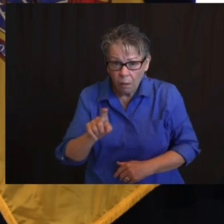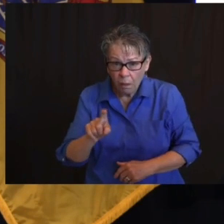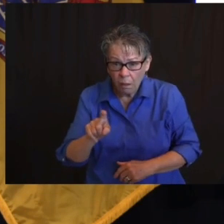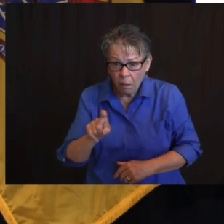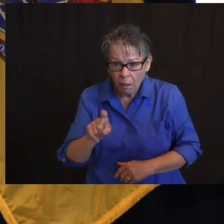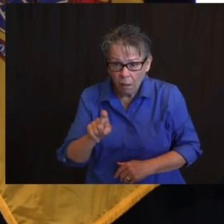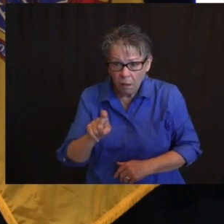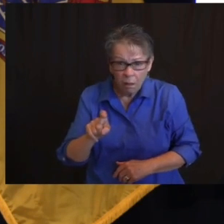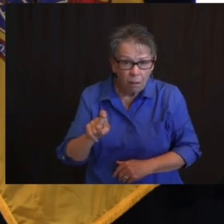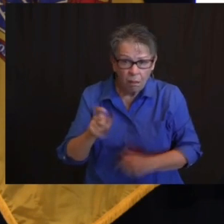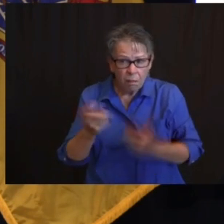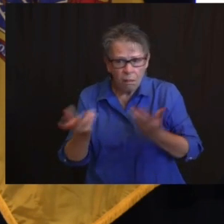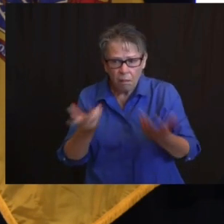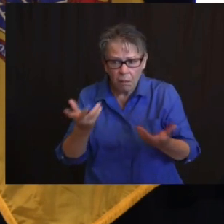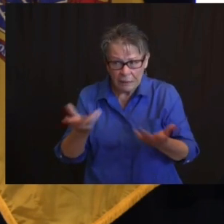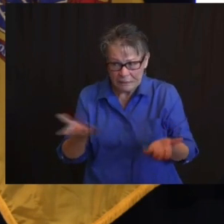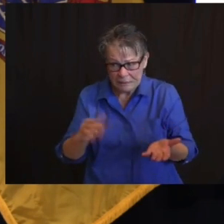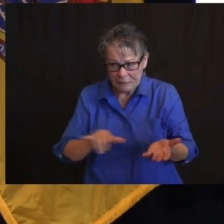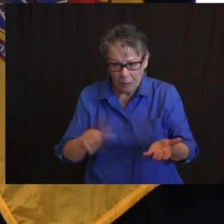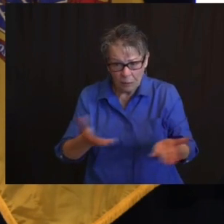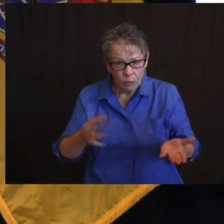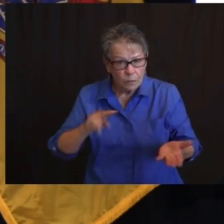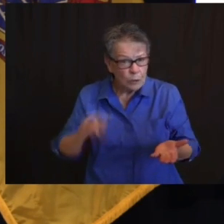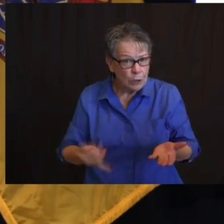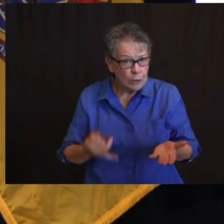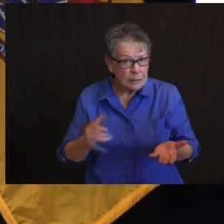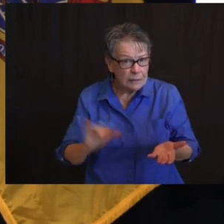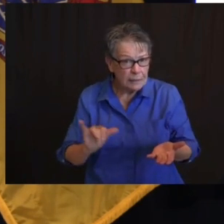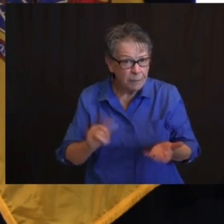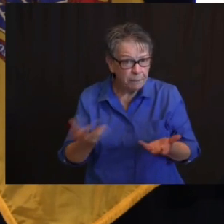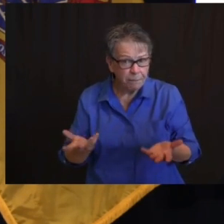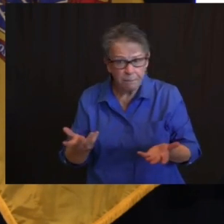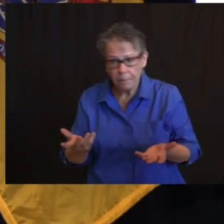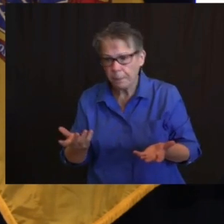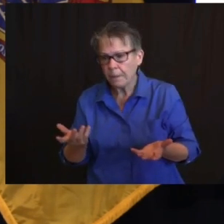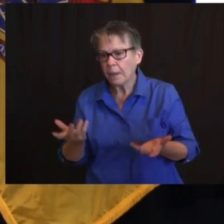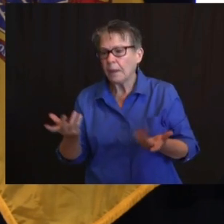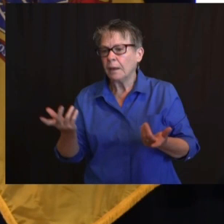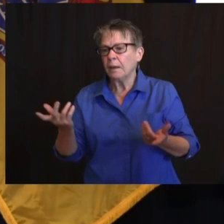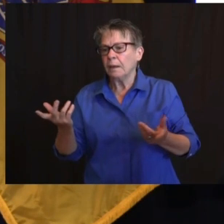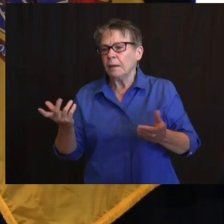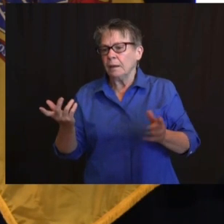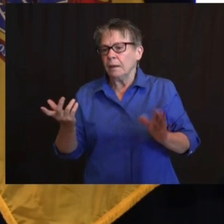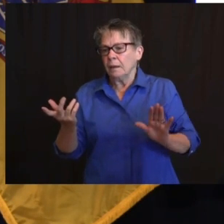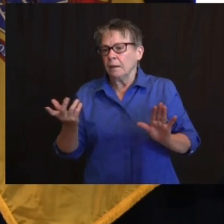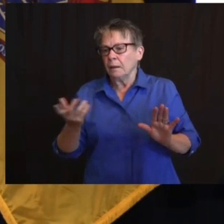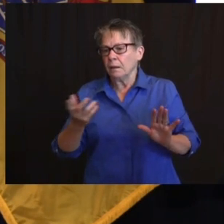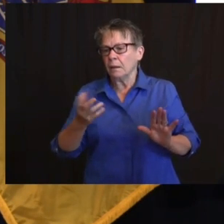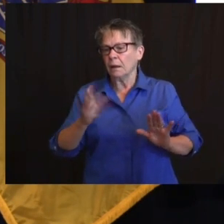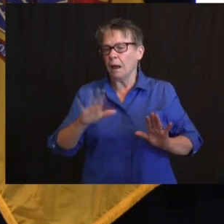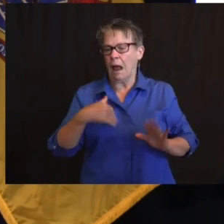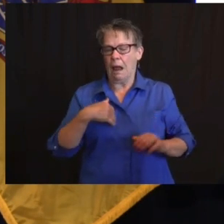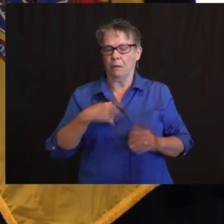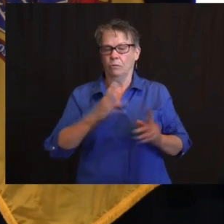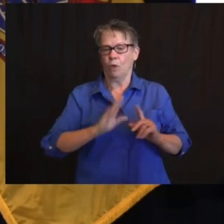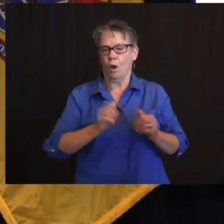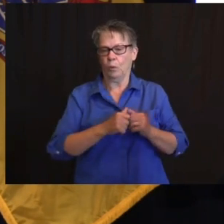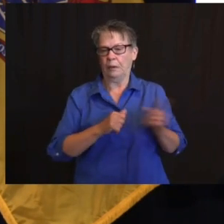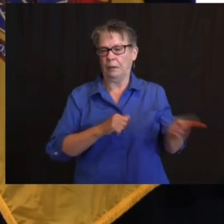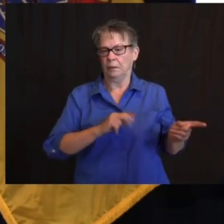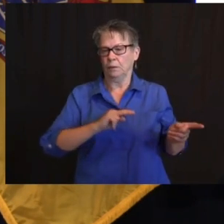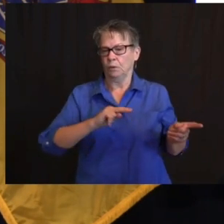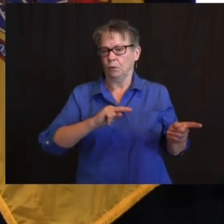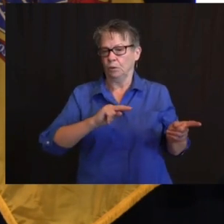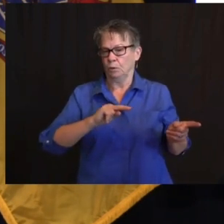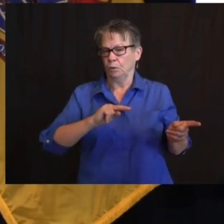has within her powers the abilities to directly address an individual who